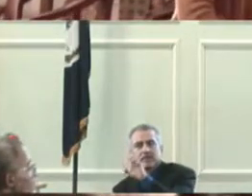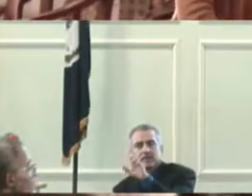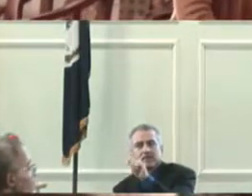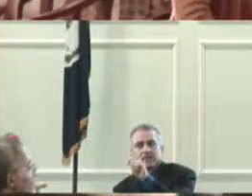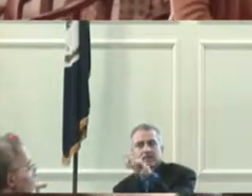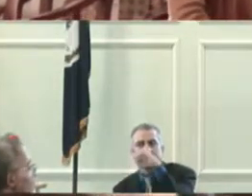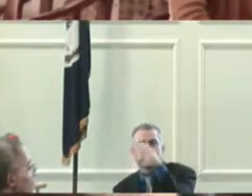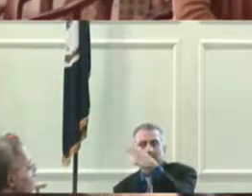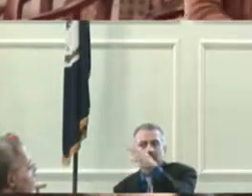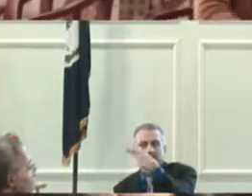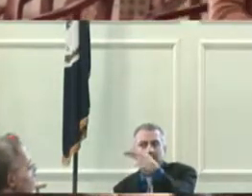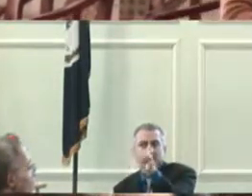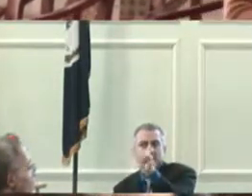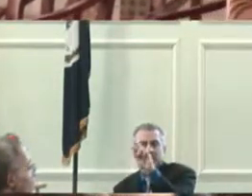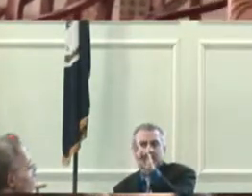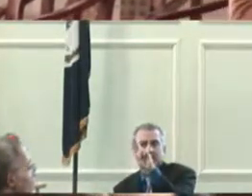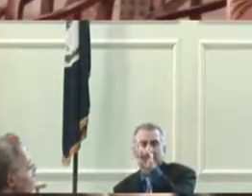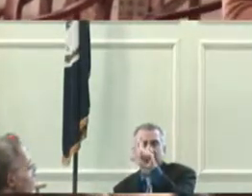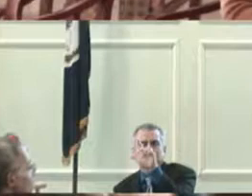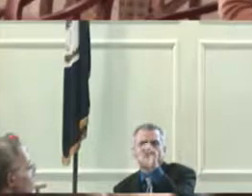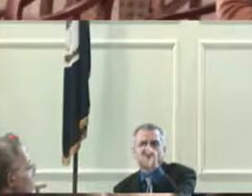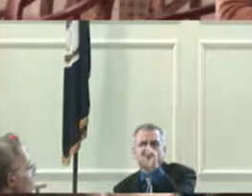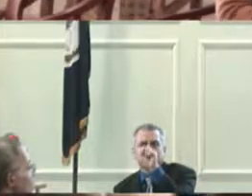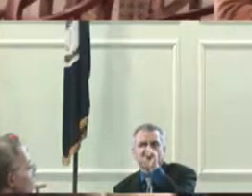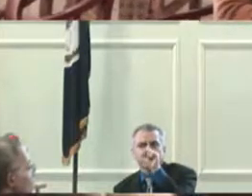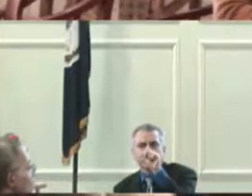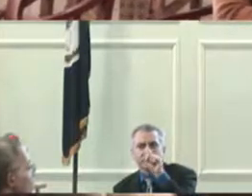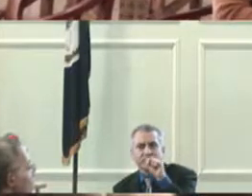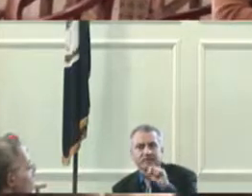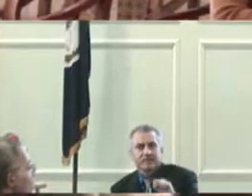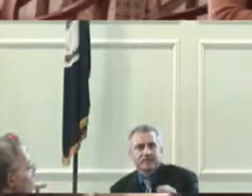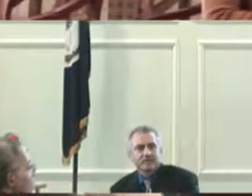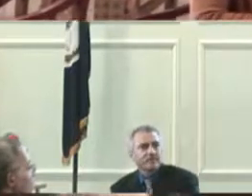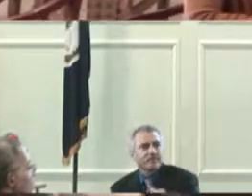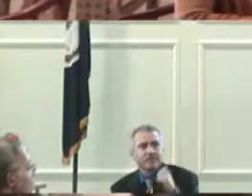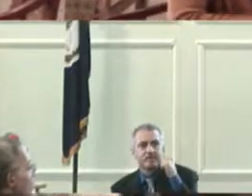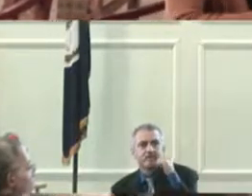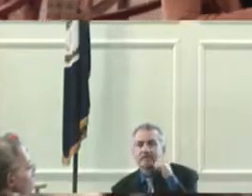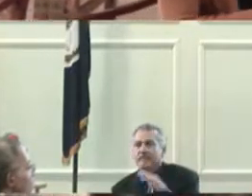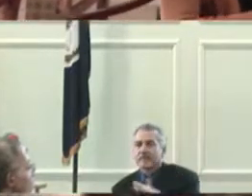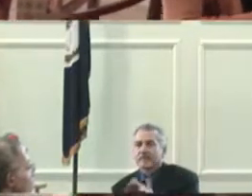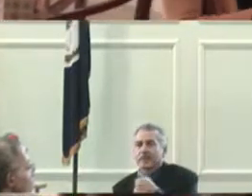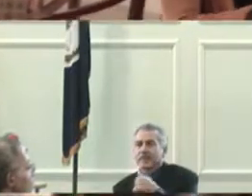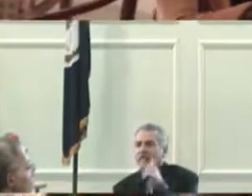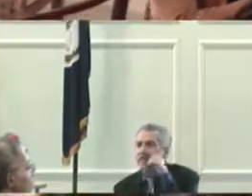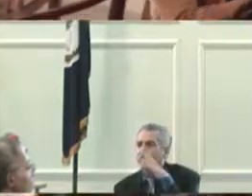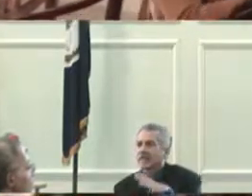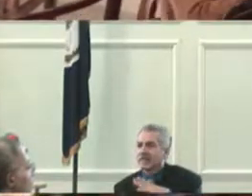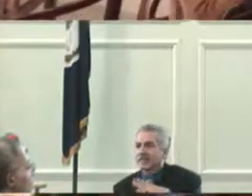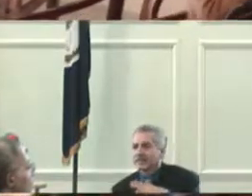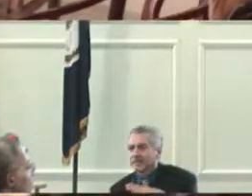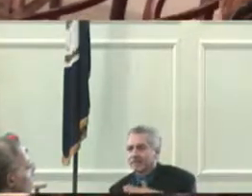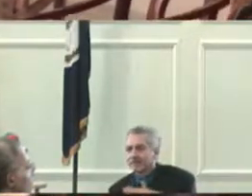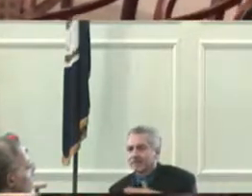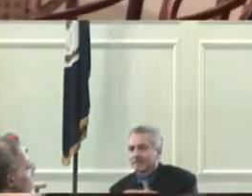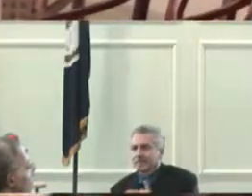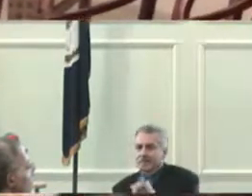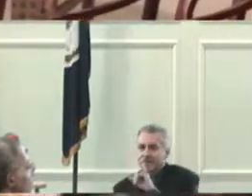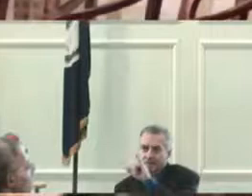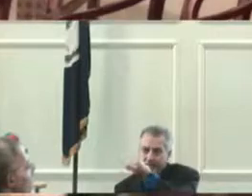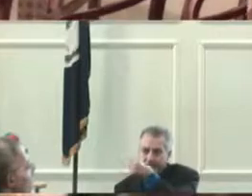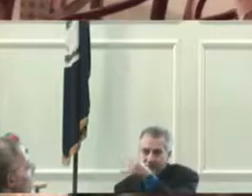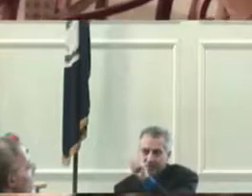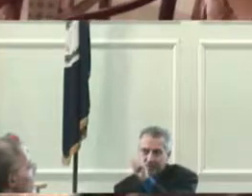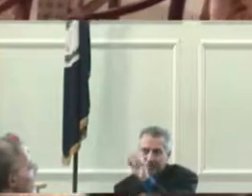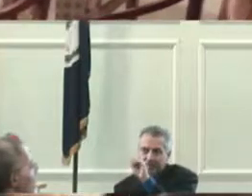While she's coming, Mary and Robert Littlejohn. Okay. Thank you. God bless you.